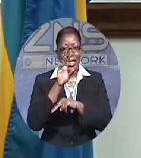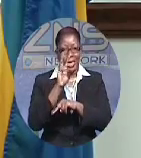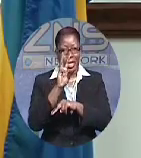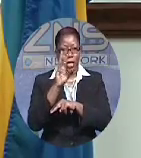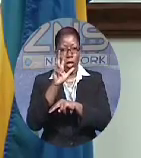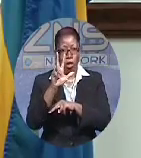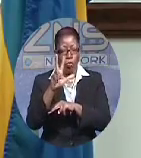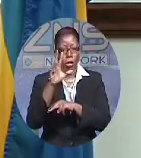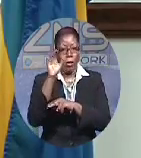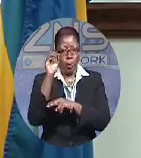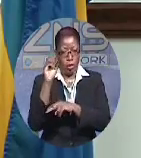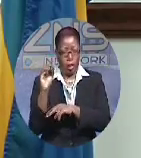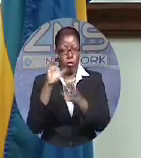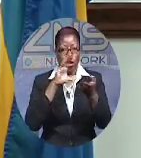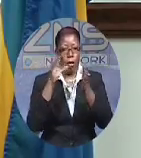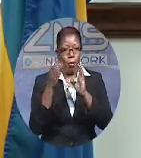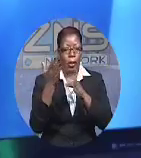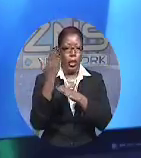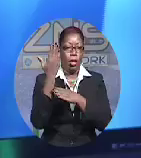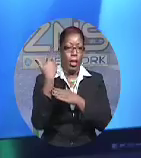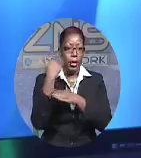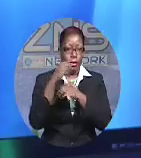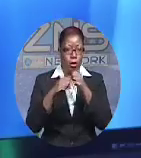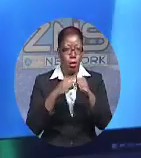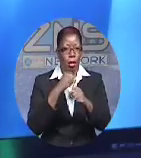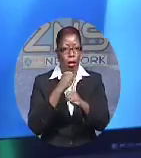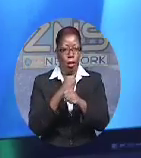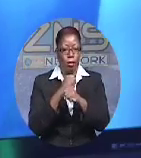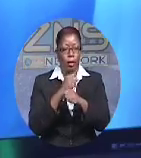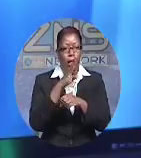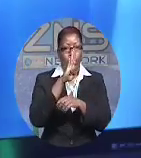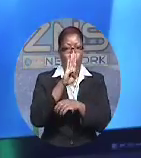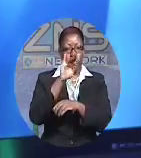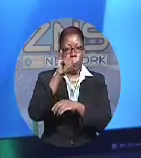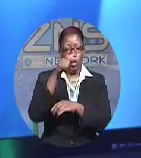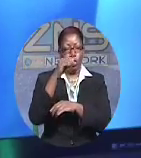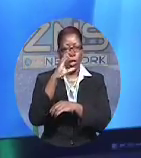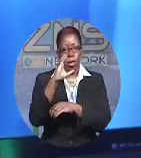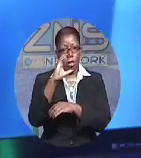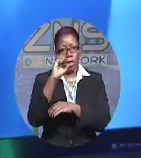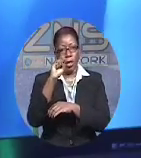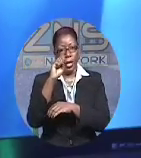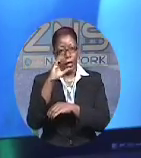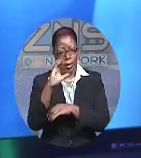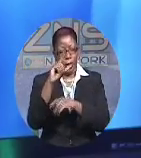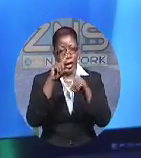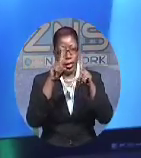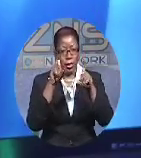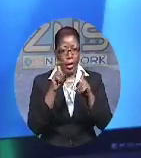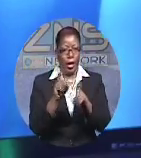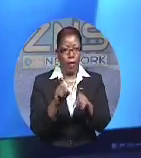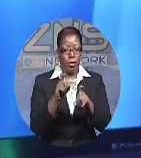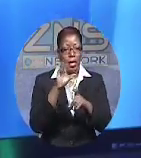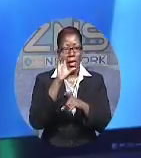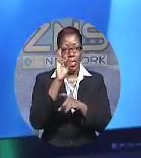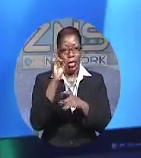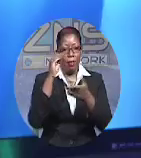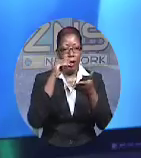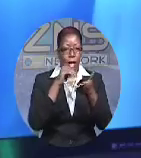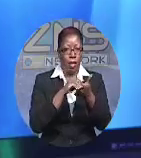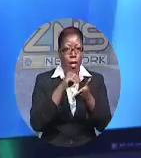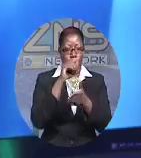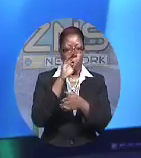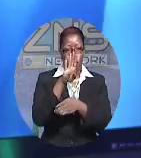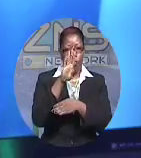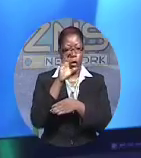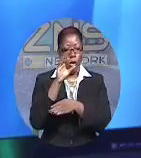0.63% when compared with 2012. In the BGCSE examinations, at least